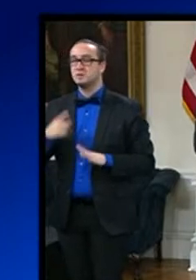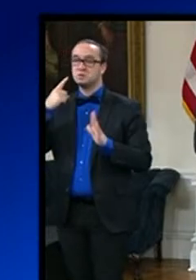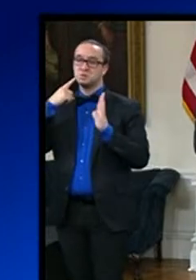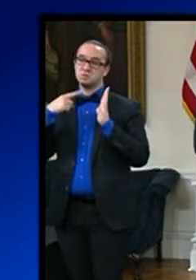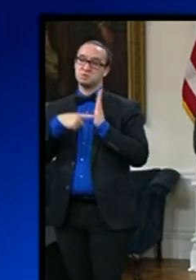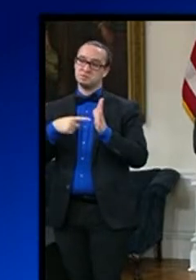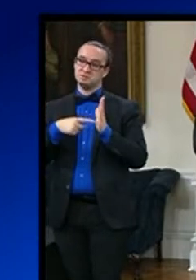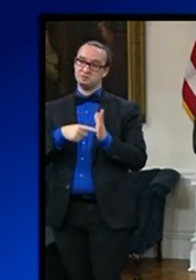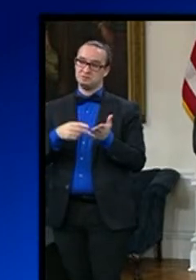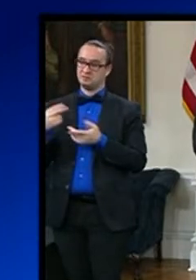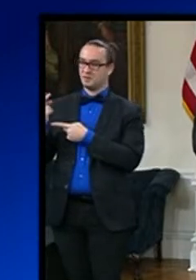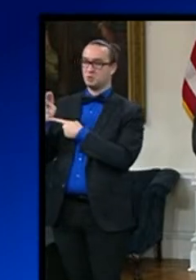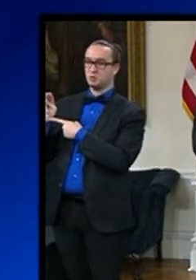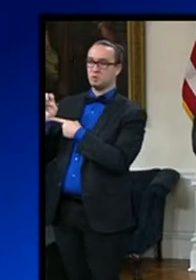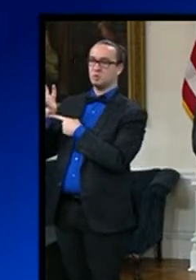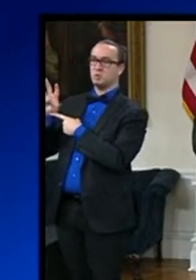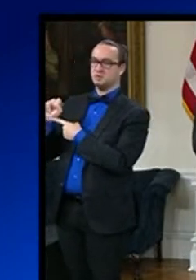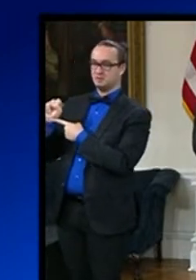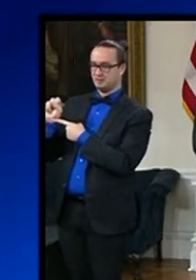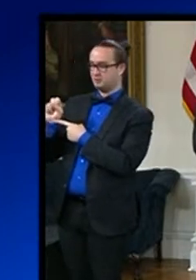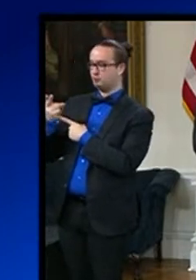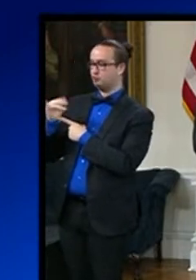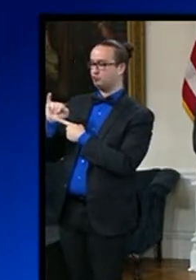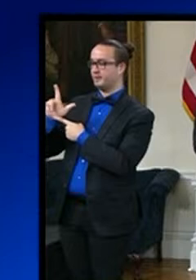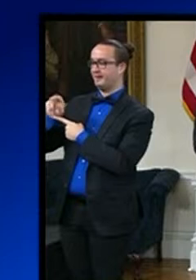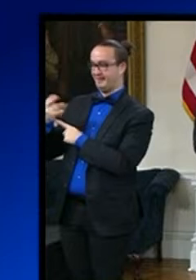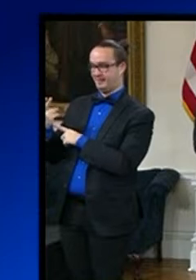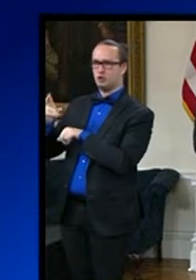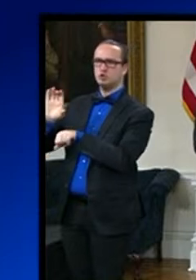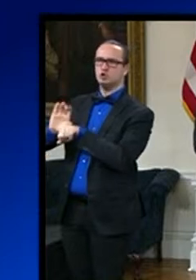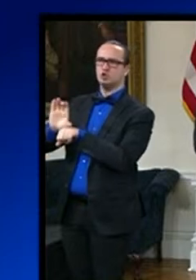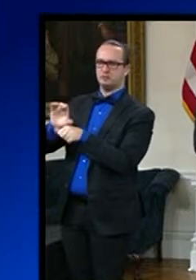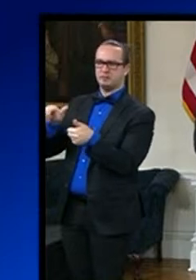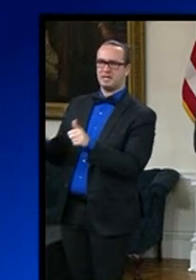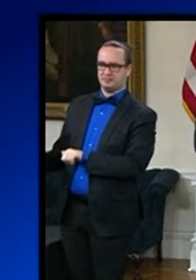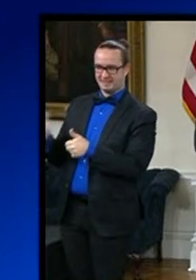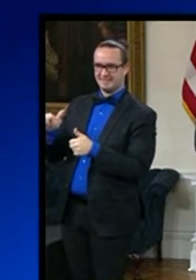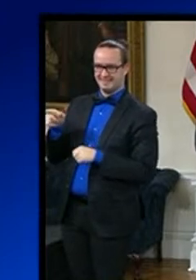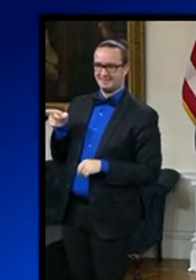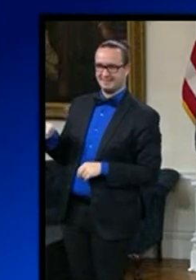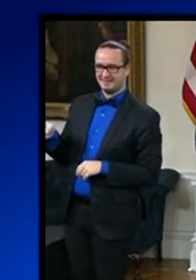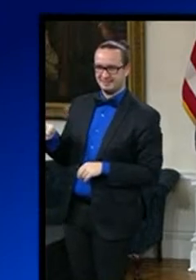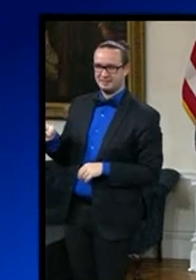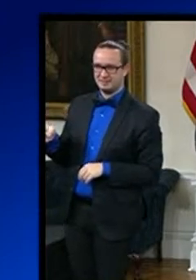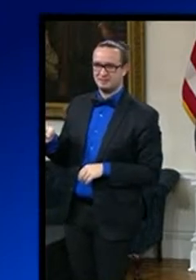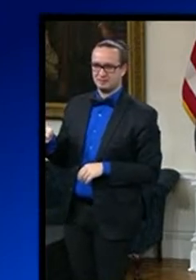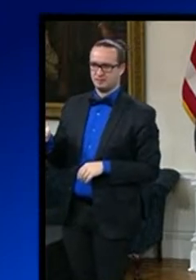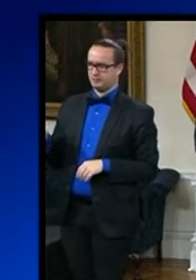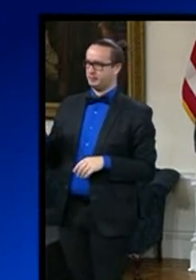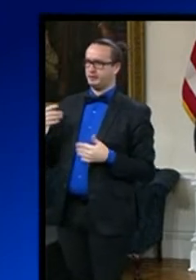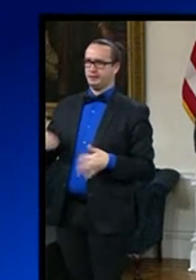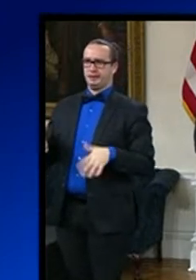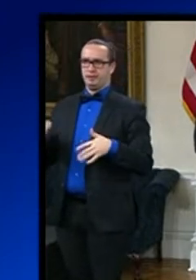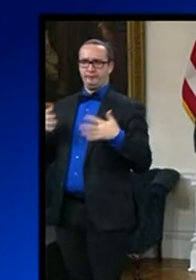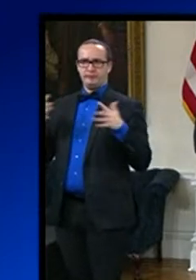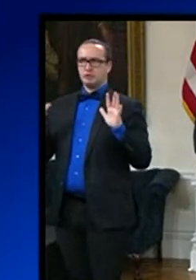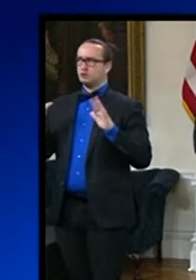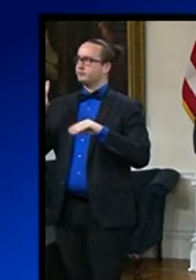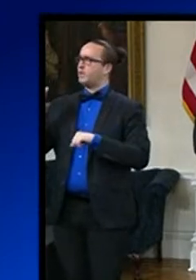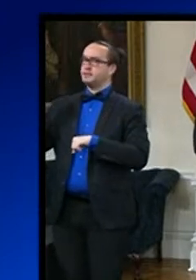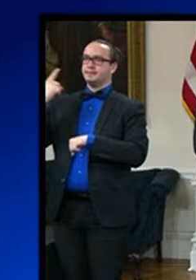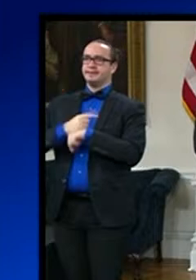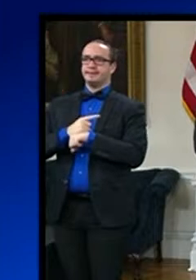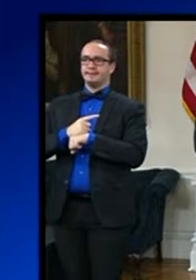to hold their first clinic with a soft launch of 50 vaccines on its first day. Also, here is an example